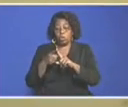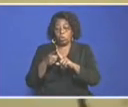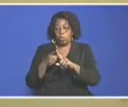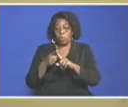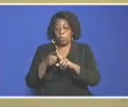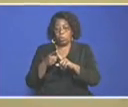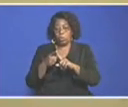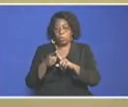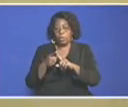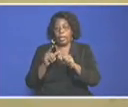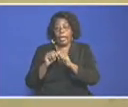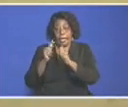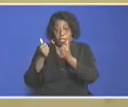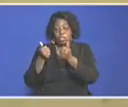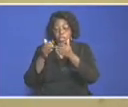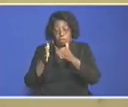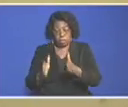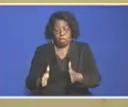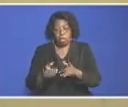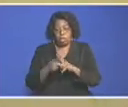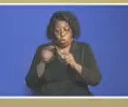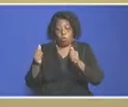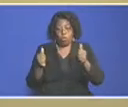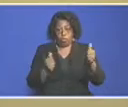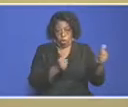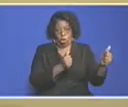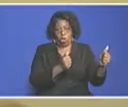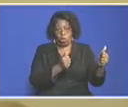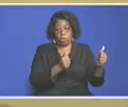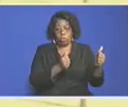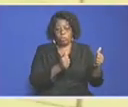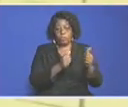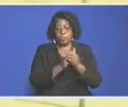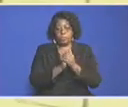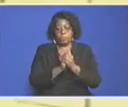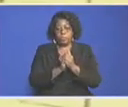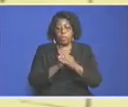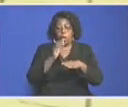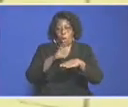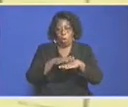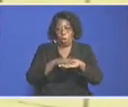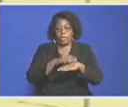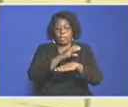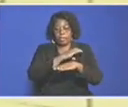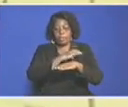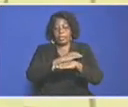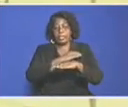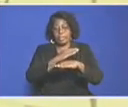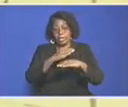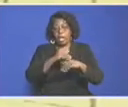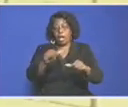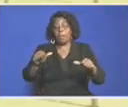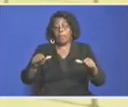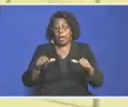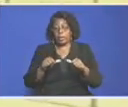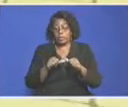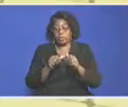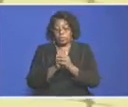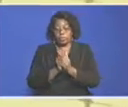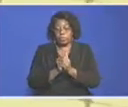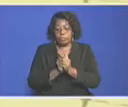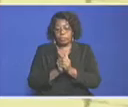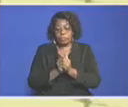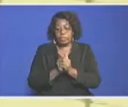that convoy on to the Royal Bahamas Police Force compound. The acting parliamentary commissioner confirmed social distancing protocols